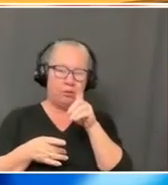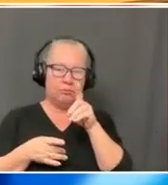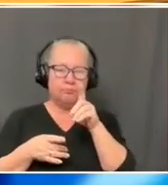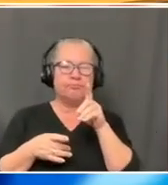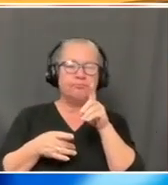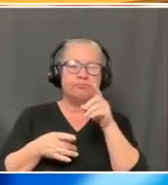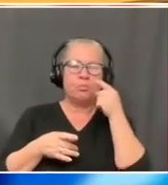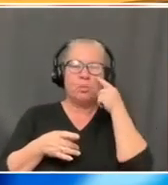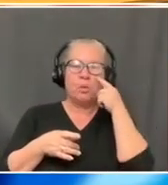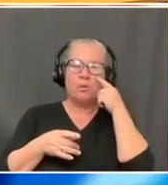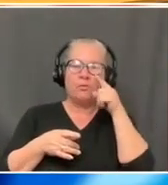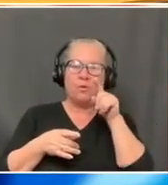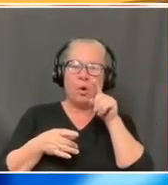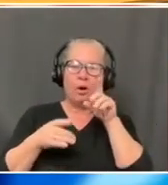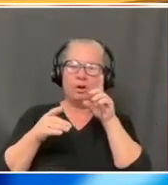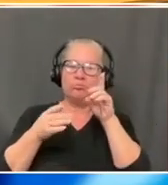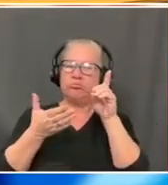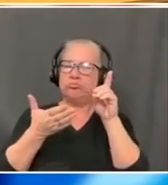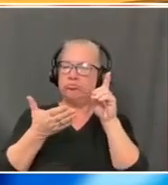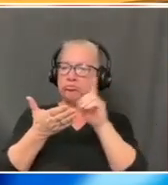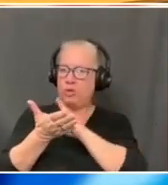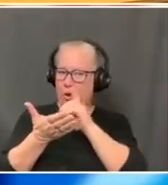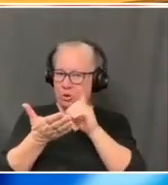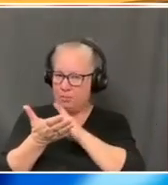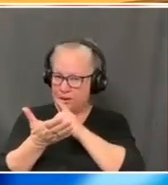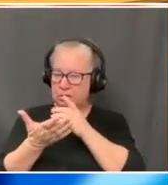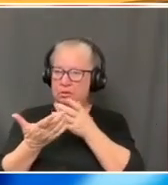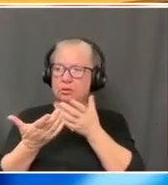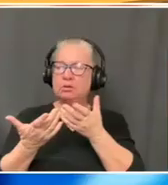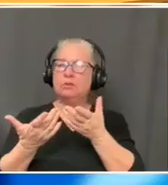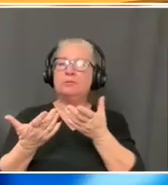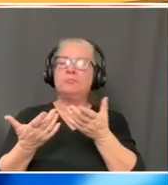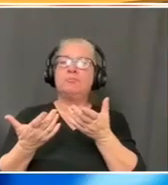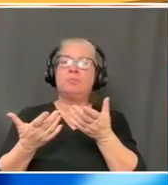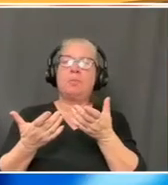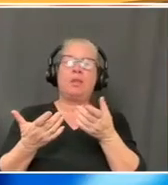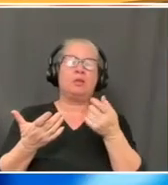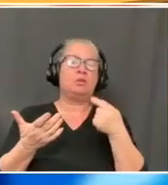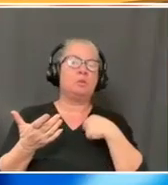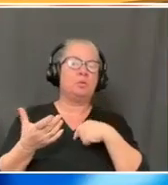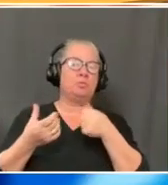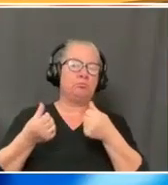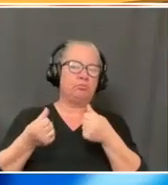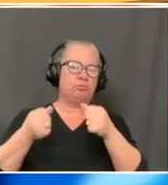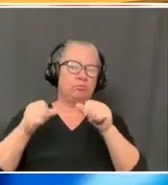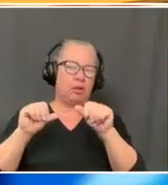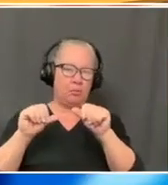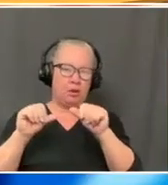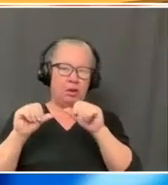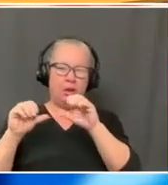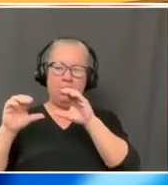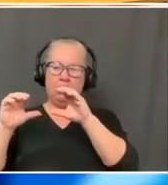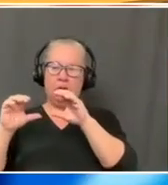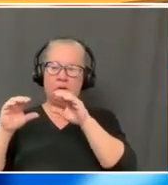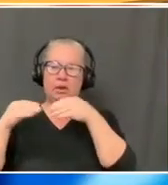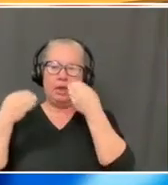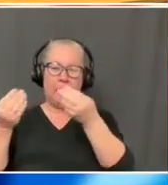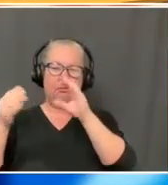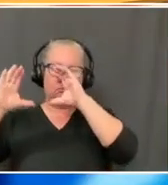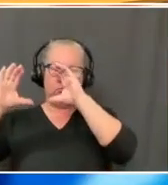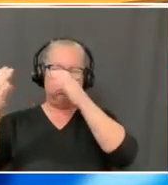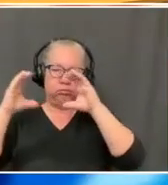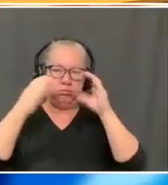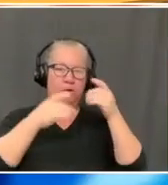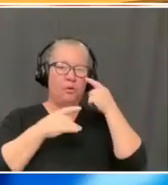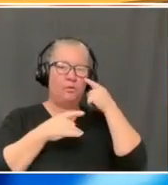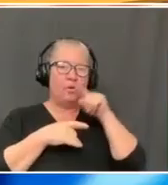inscrutable, like a little hard to understand. And so this was an attempt to try to categorize it in a way that was more meaningful. But anyways, the answer to your